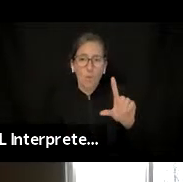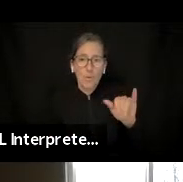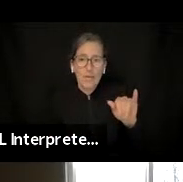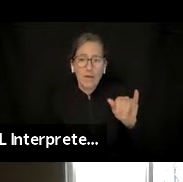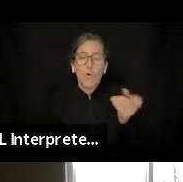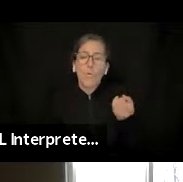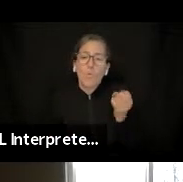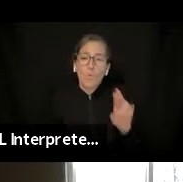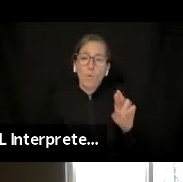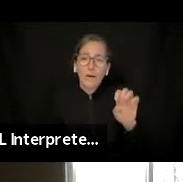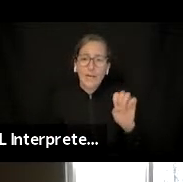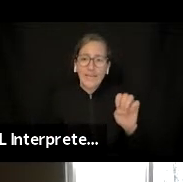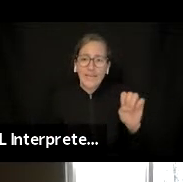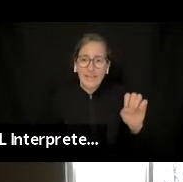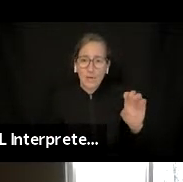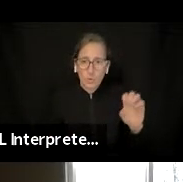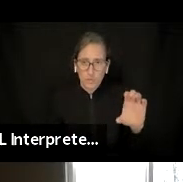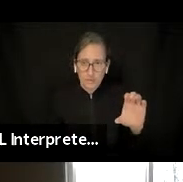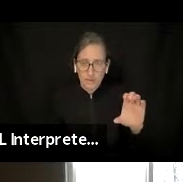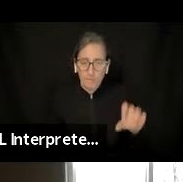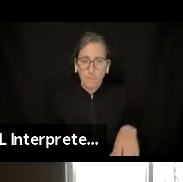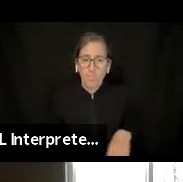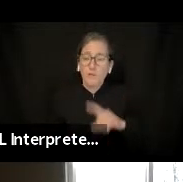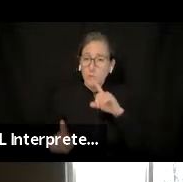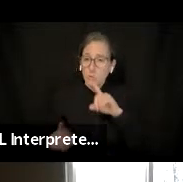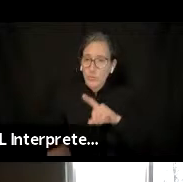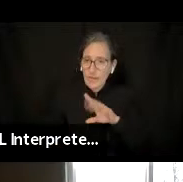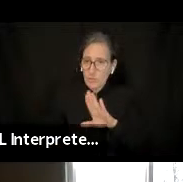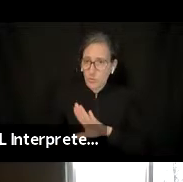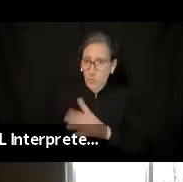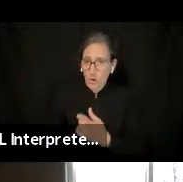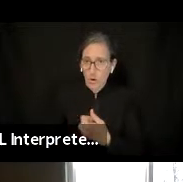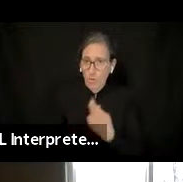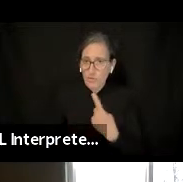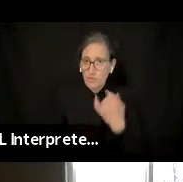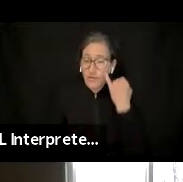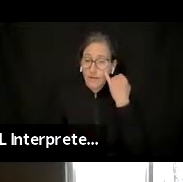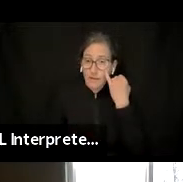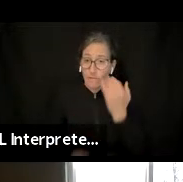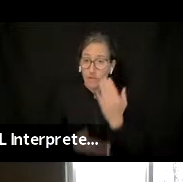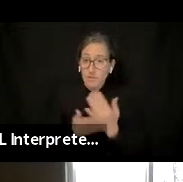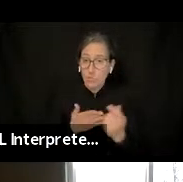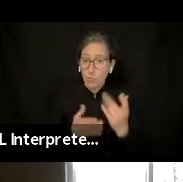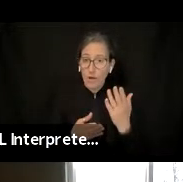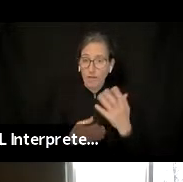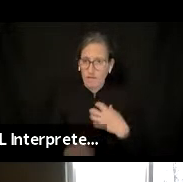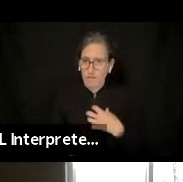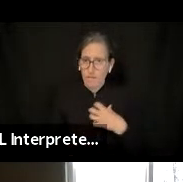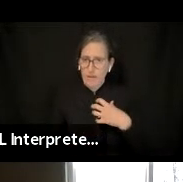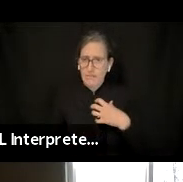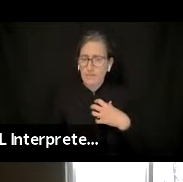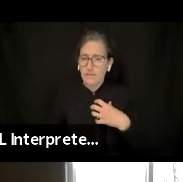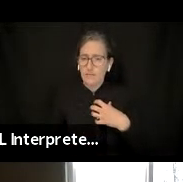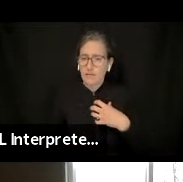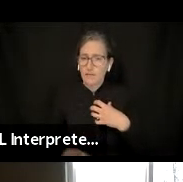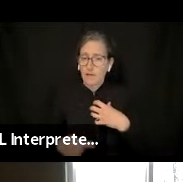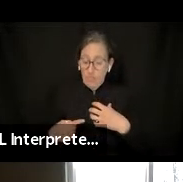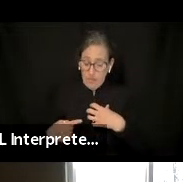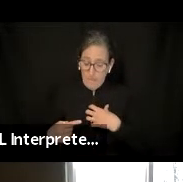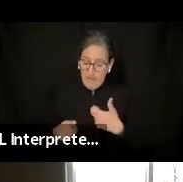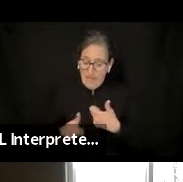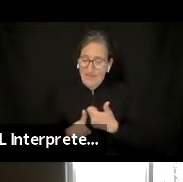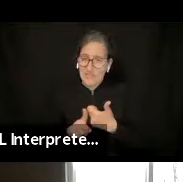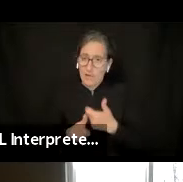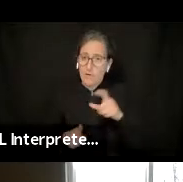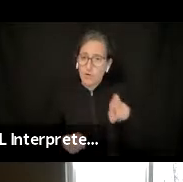to answer your question, even if somebody was going to make a complaint, it should be tied to our equal rights ordinance, which